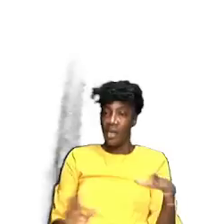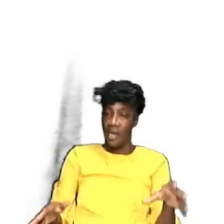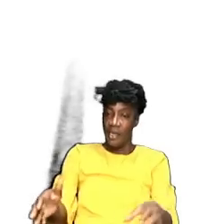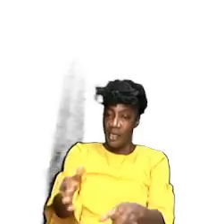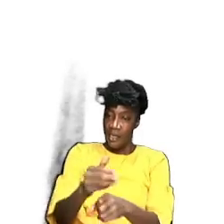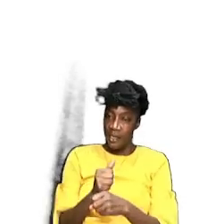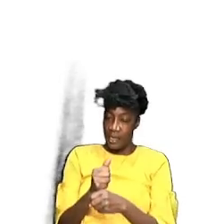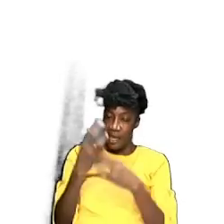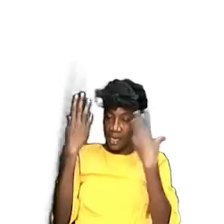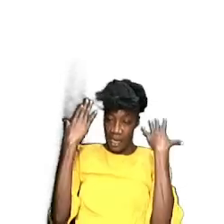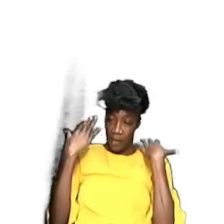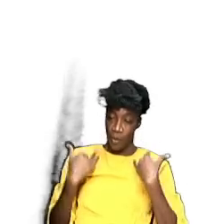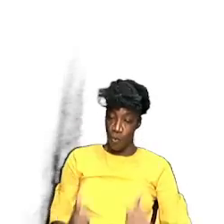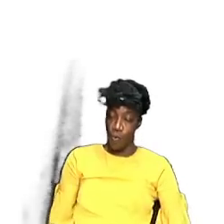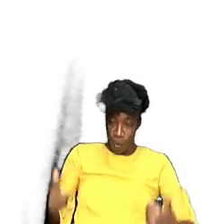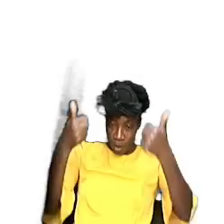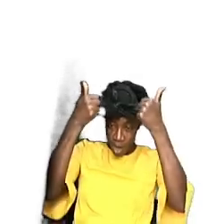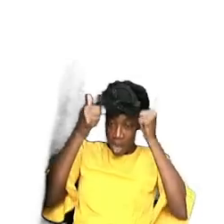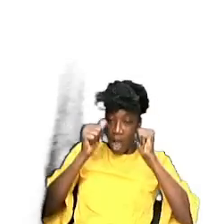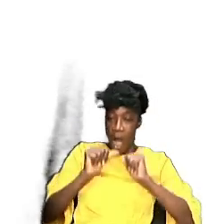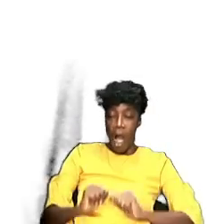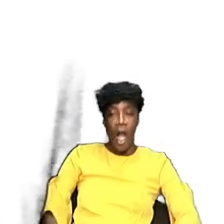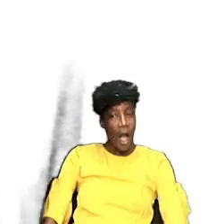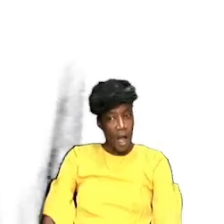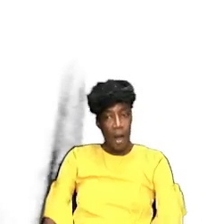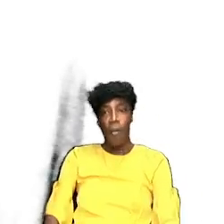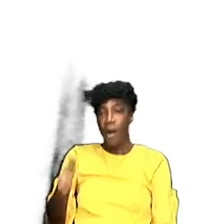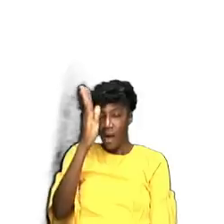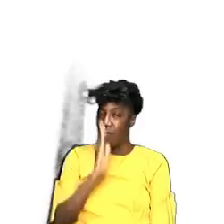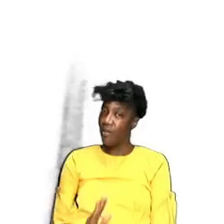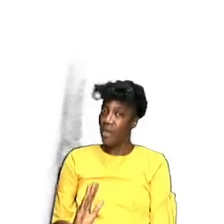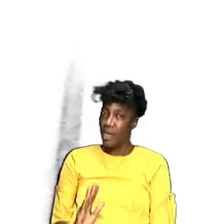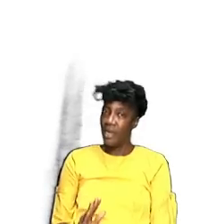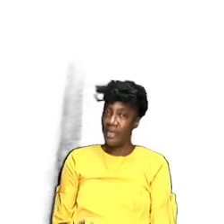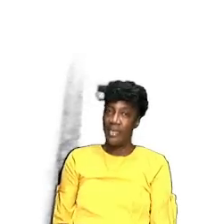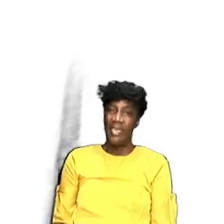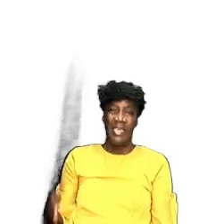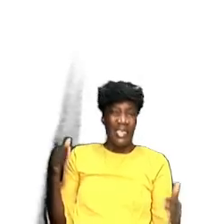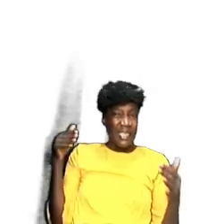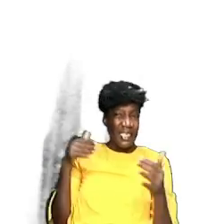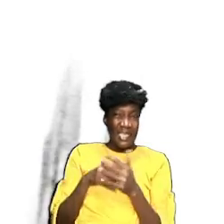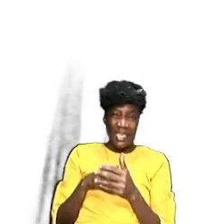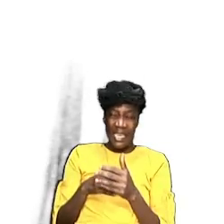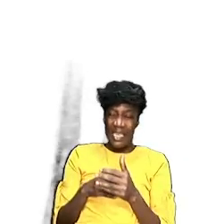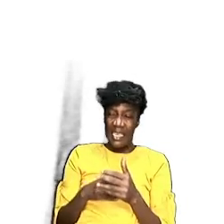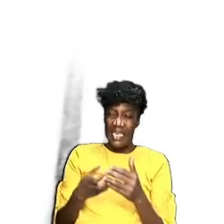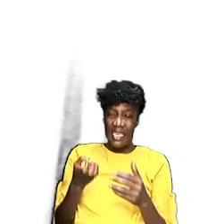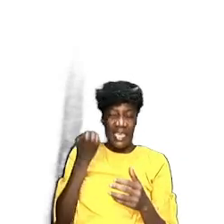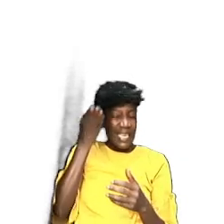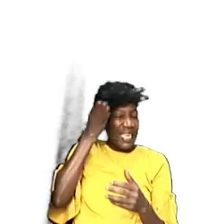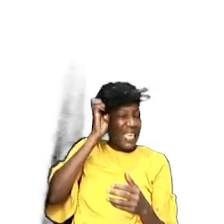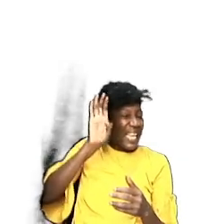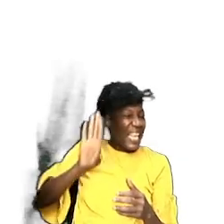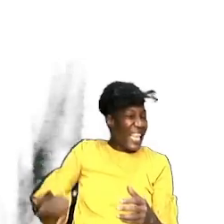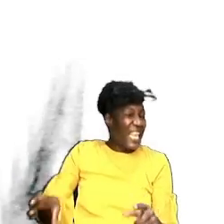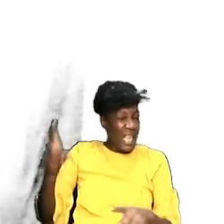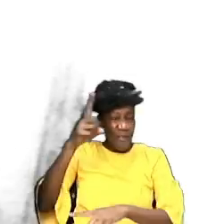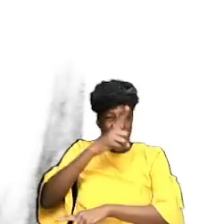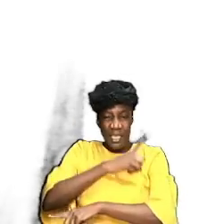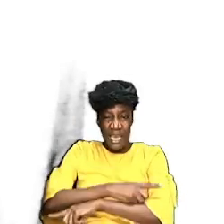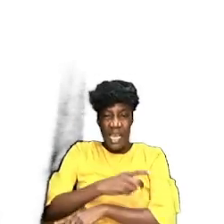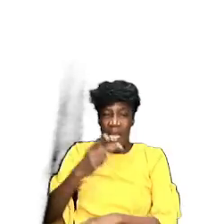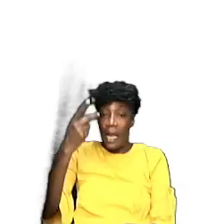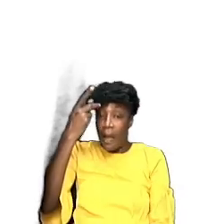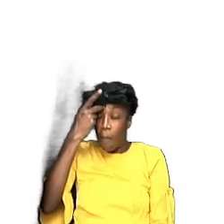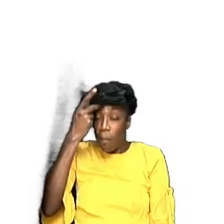the whole armor of God, that we may be able to withstand in the evil day. Paul, in his writing,